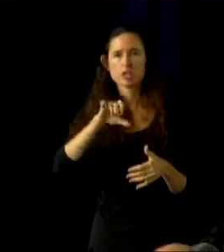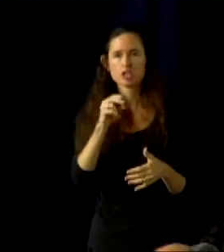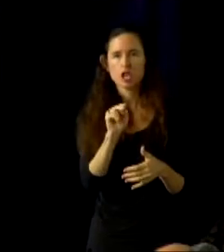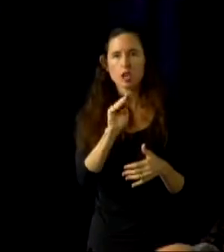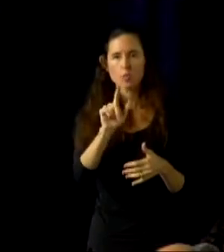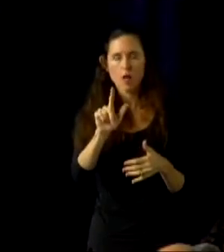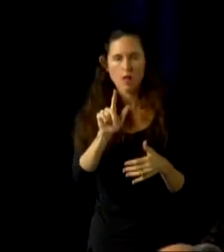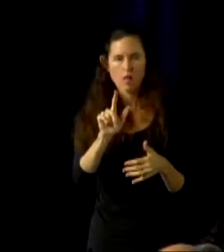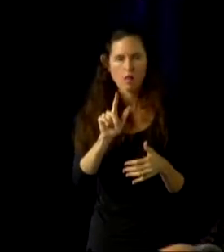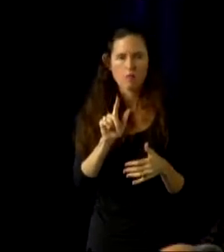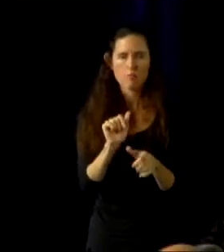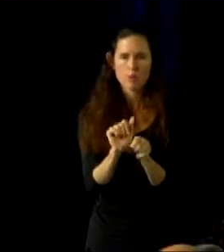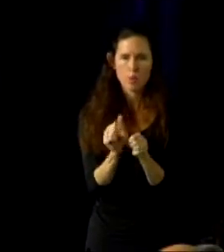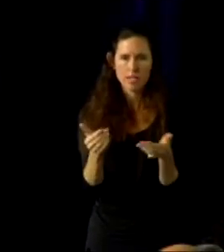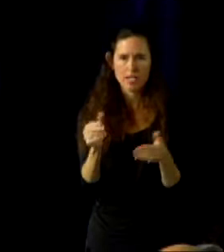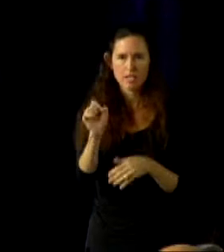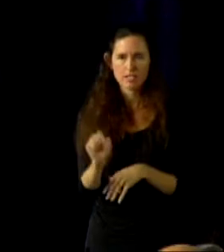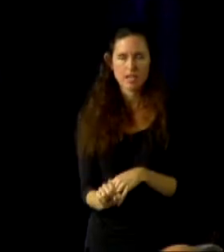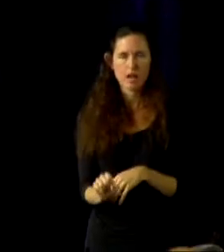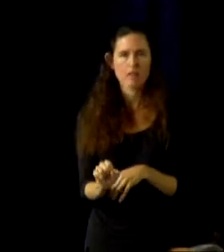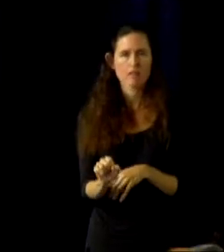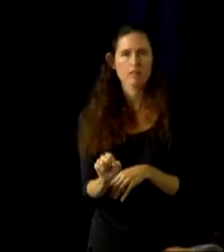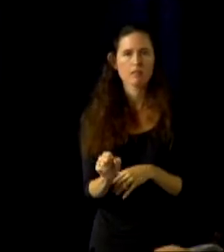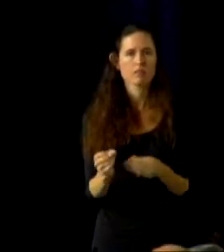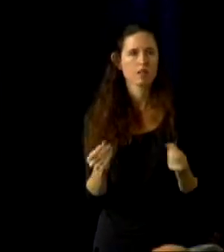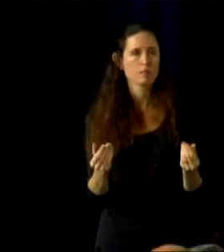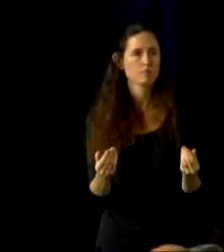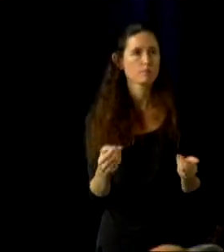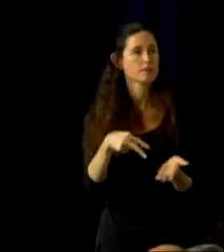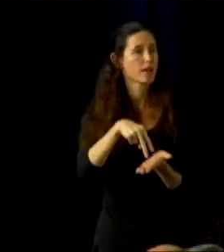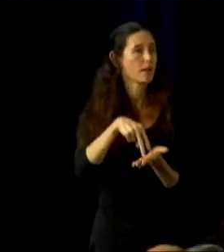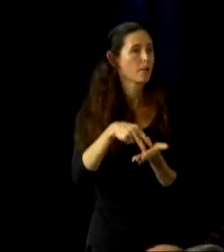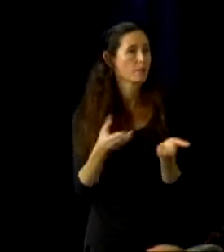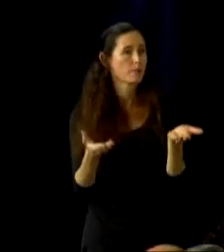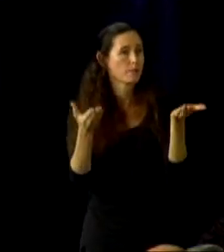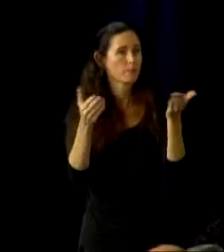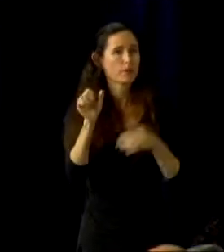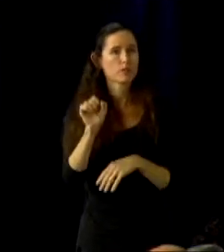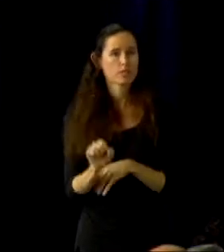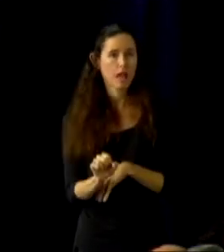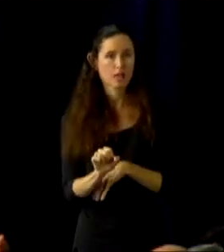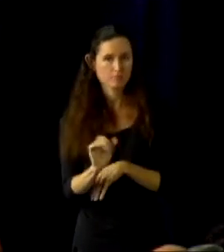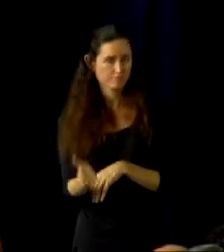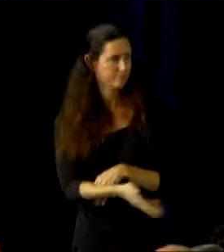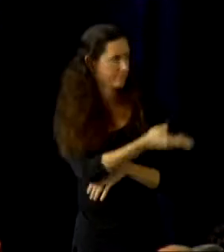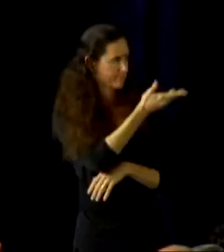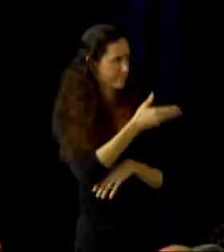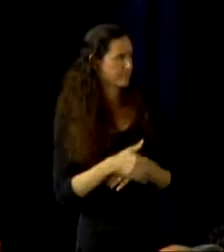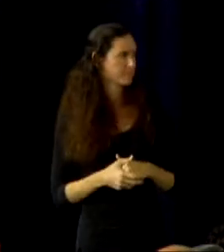going to be working here directly with South Camp. Stand up, John, so there you go. If you're on South, he's your liaison.